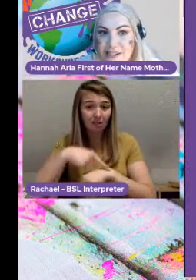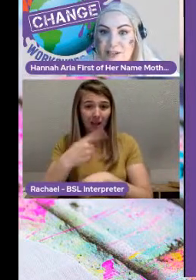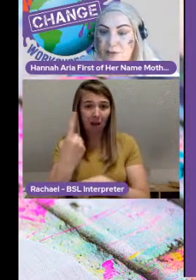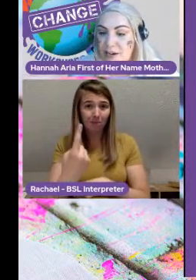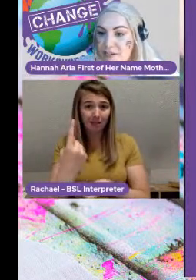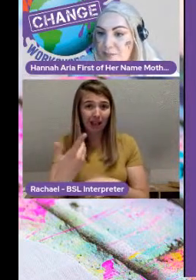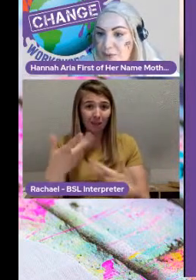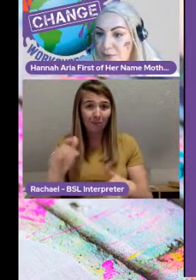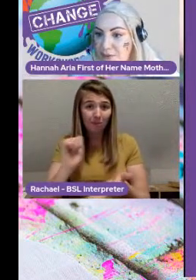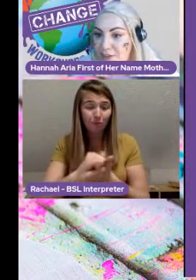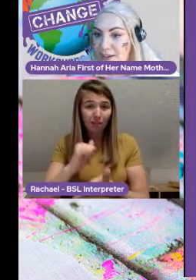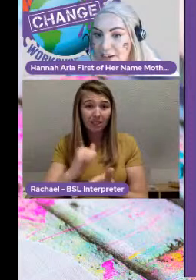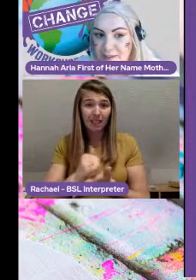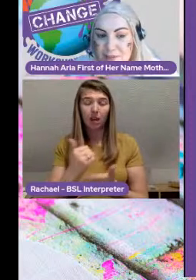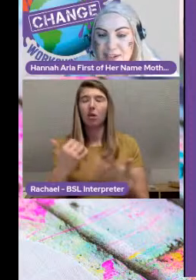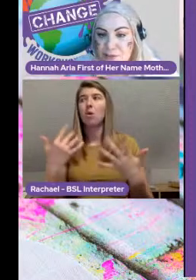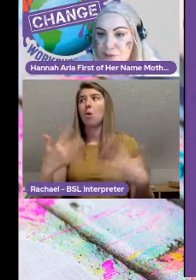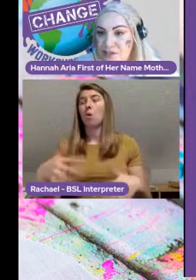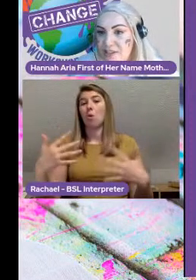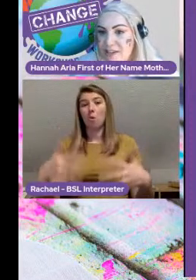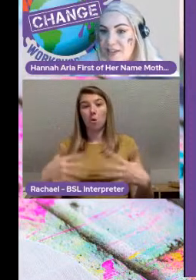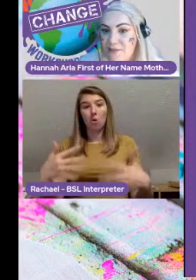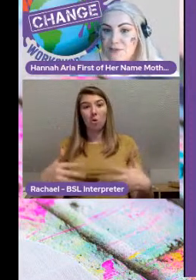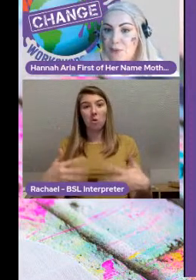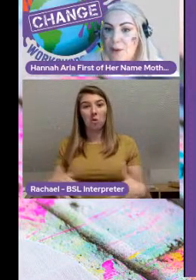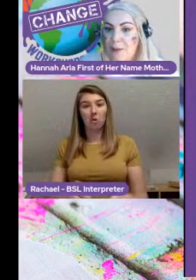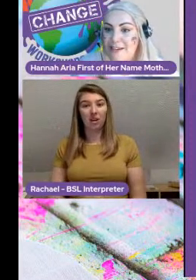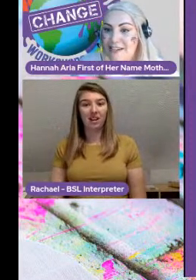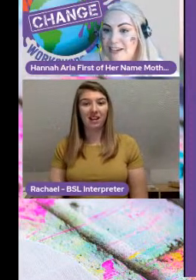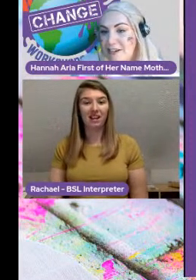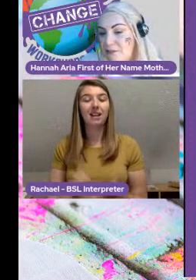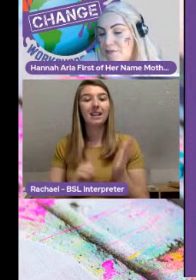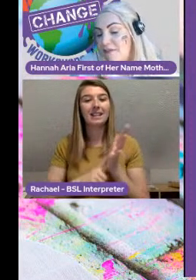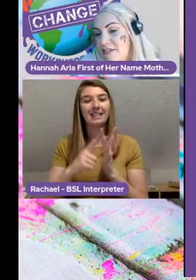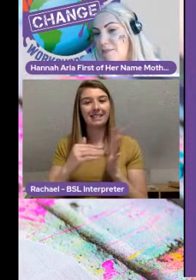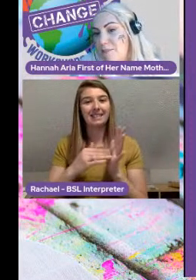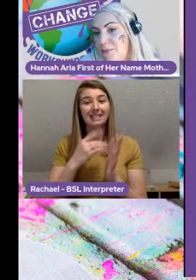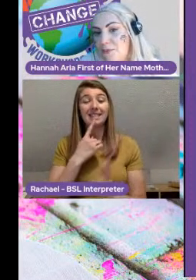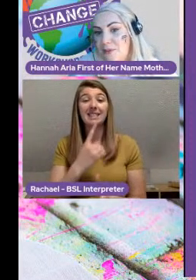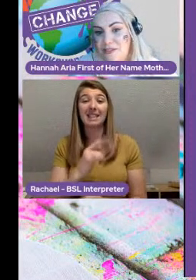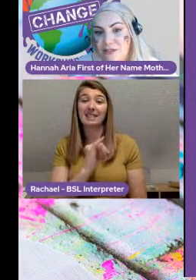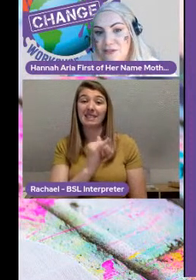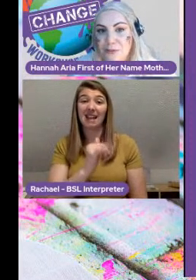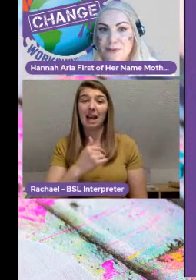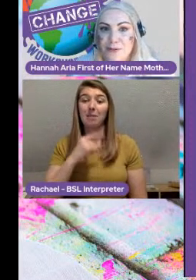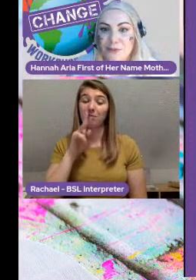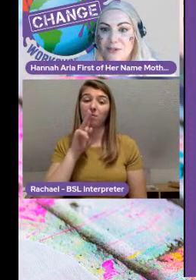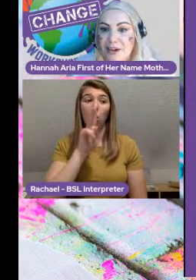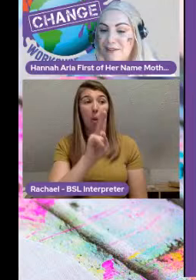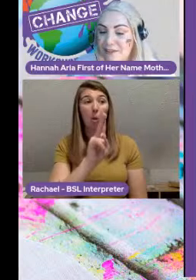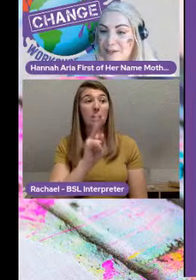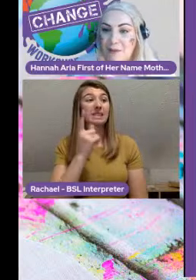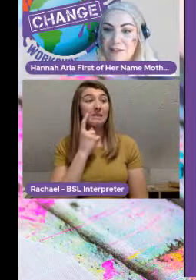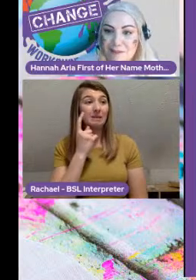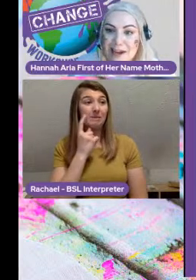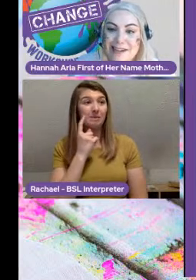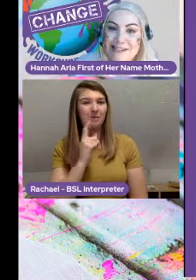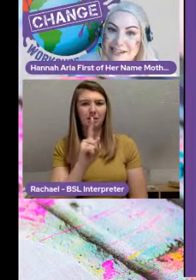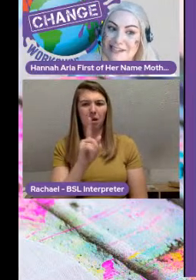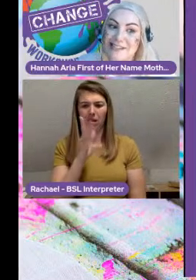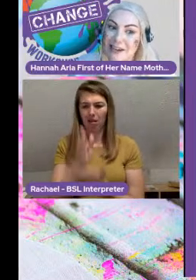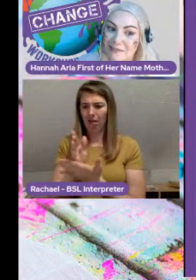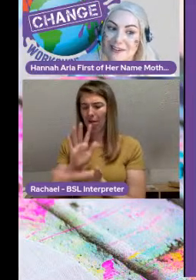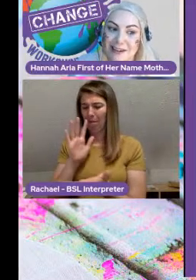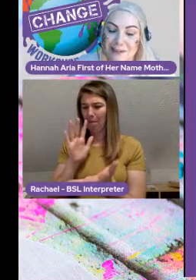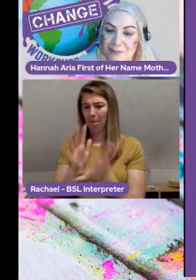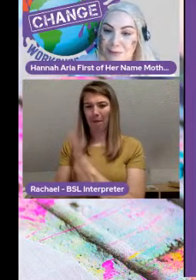this is incredible. Liz also said that it was quite messy and it looked very simple when the tutorials were done. But the